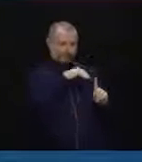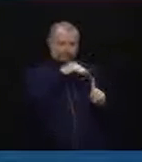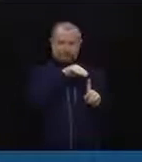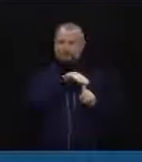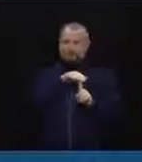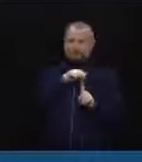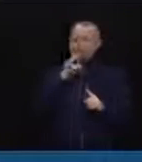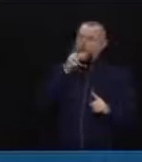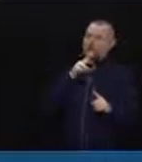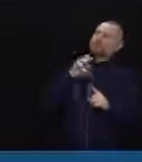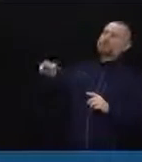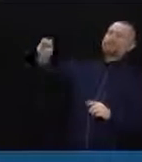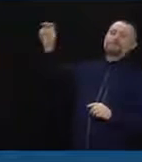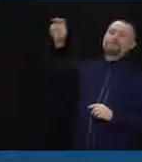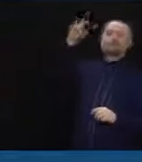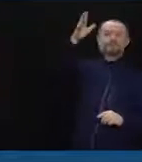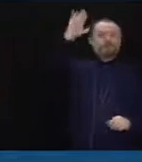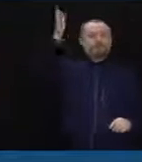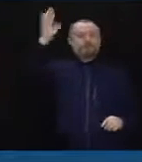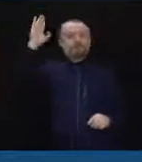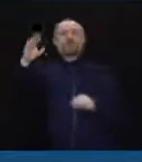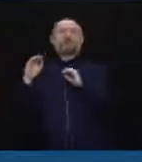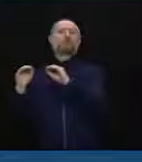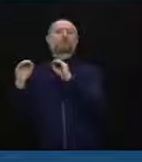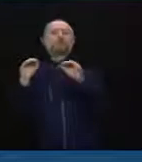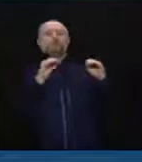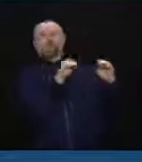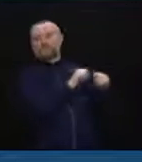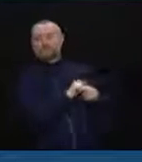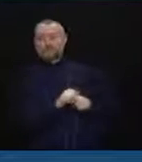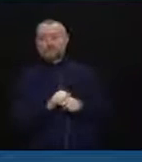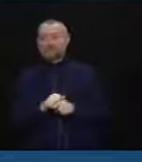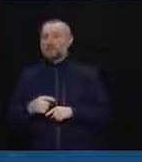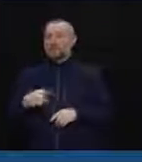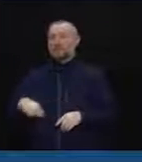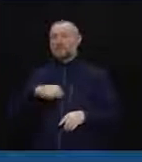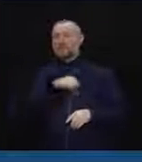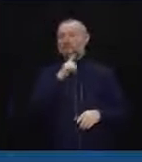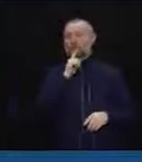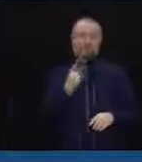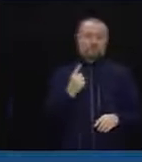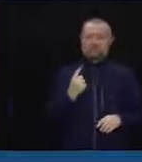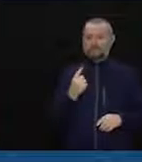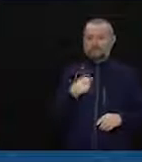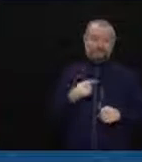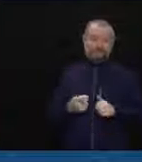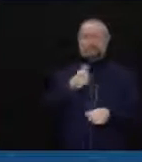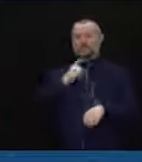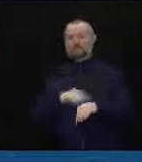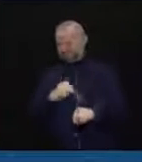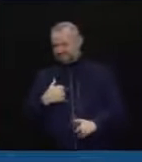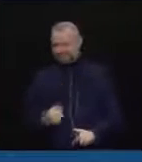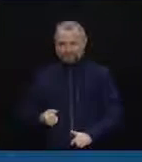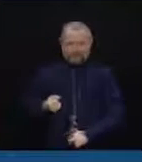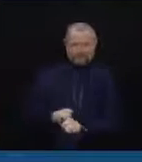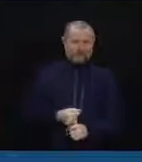the causes as the place that was the hardest hit the first time, and now with Omicron, and you can start, we have a pattern of